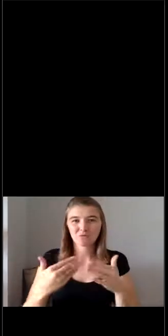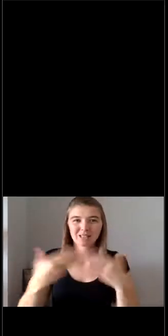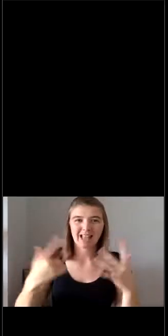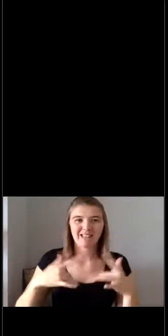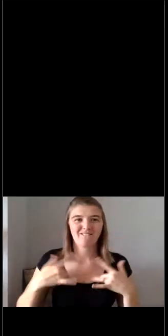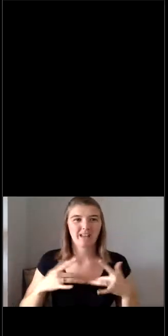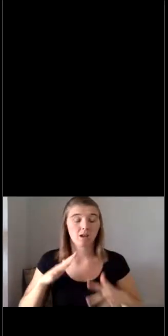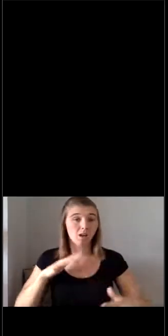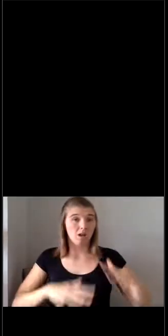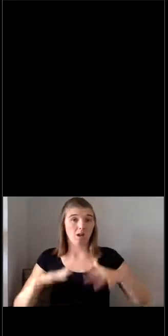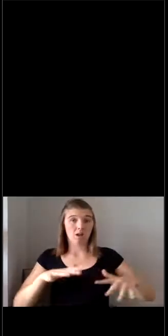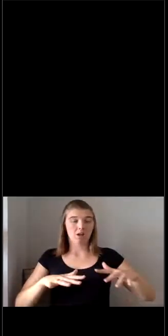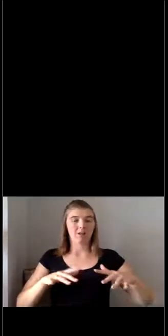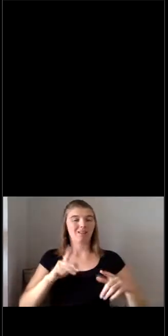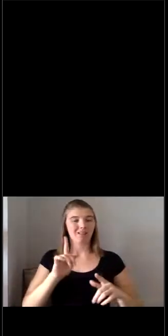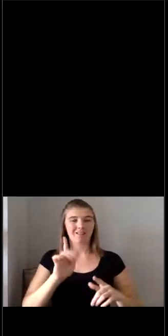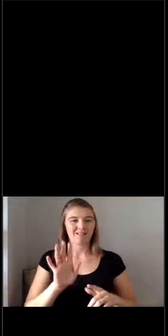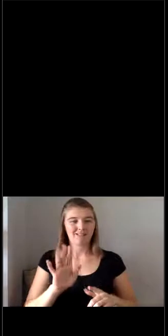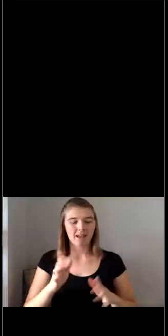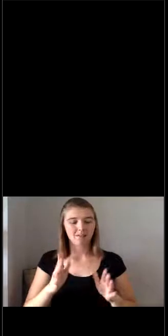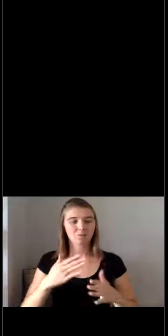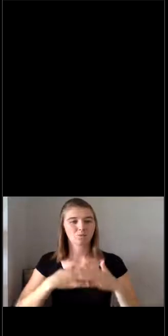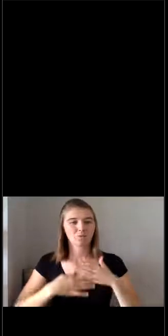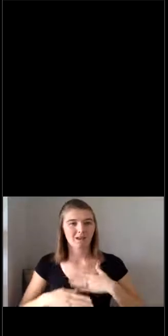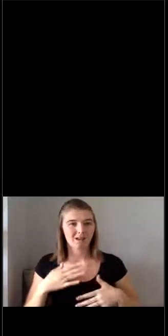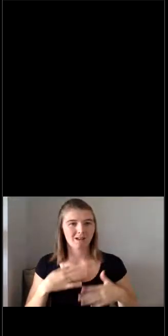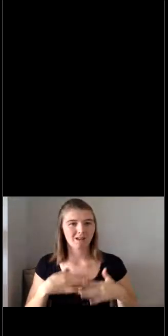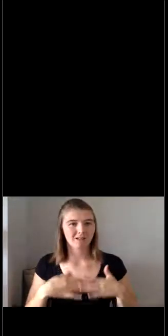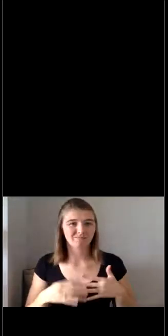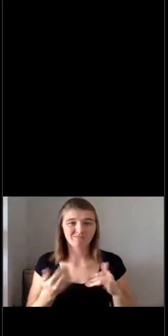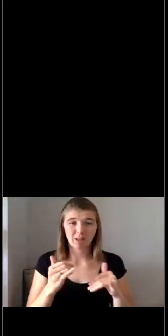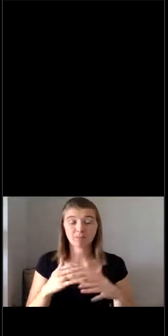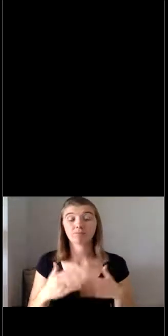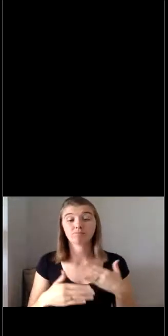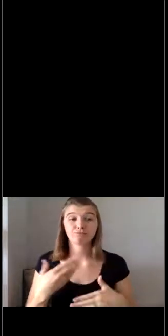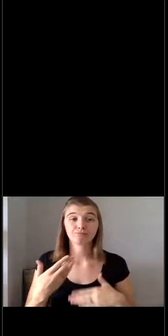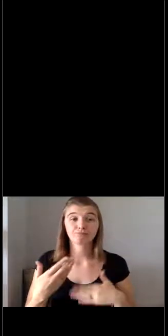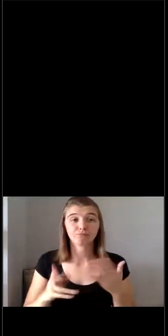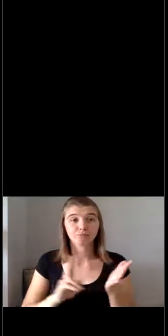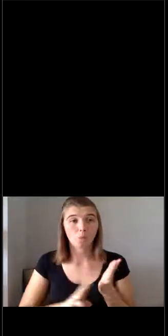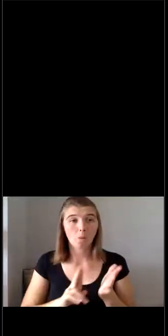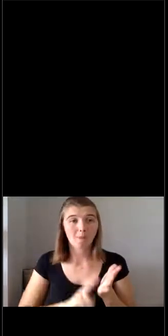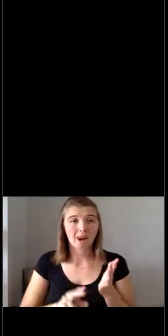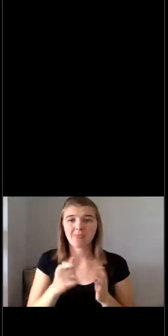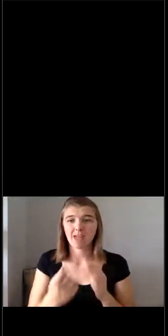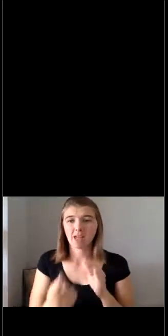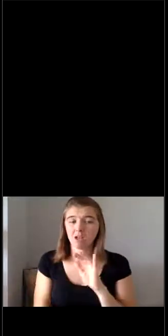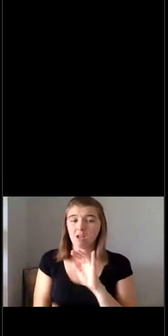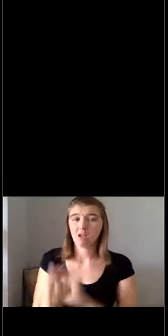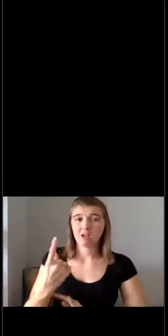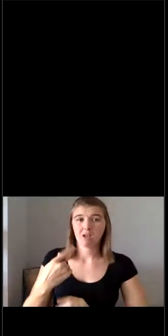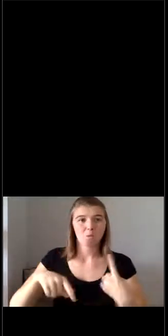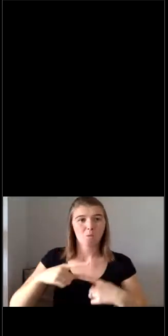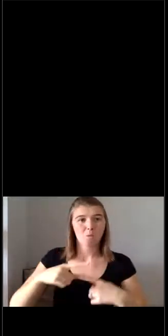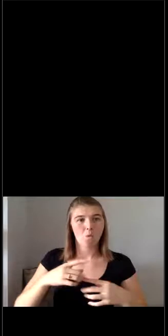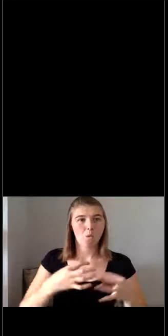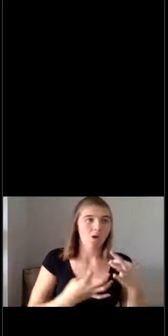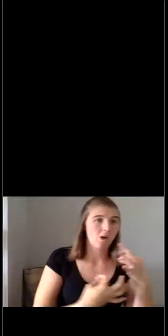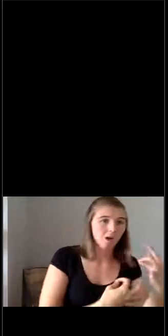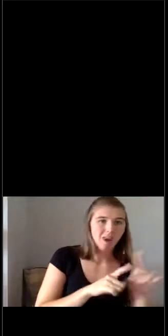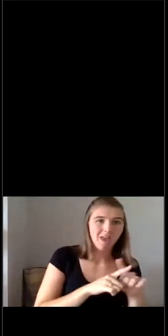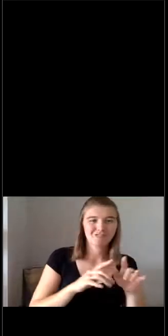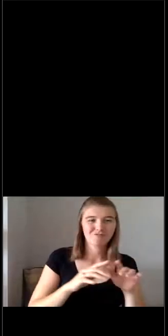normal day or a calm day. And somehow we're being drawn away from the things that we care about the most, the things that we've worked really hard for. Even